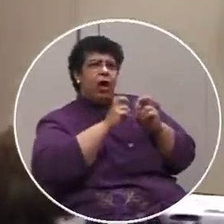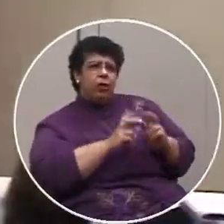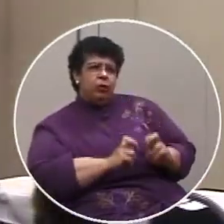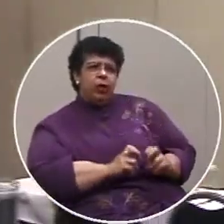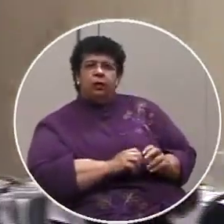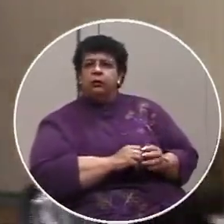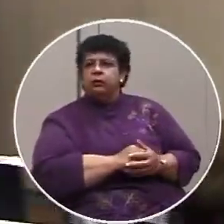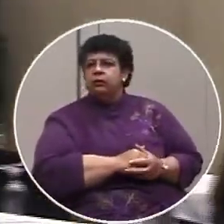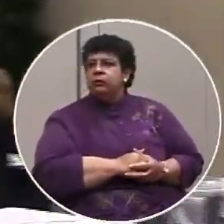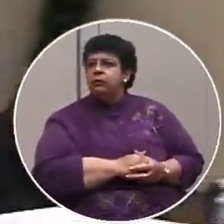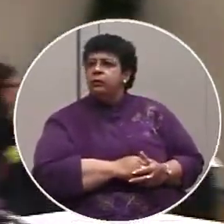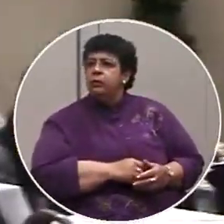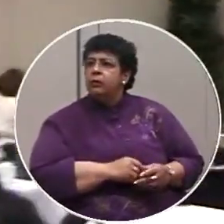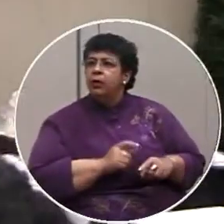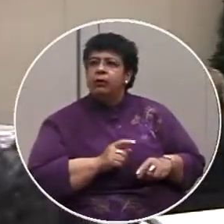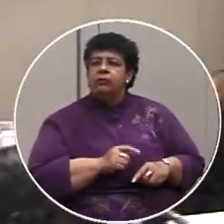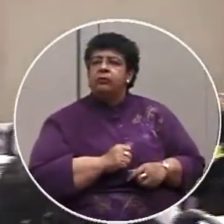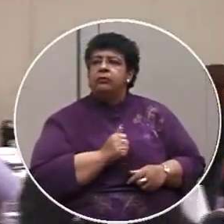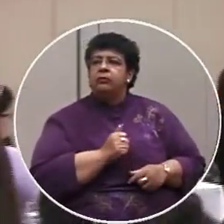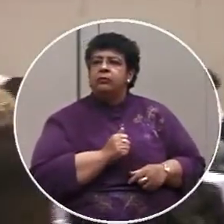year, and it was much the same with everyone